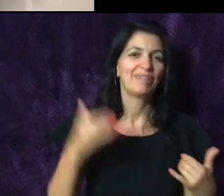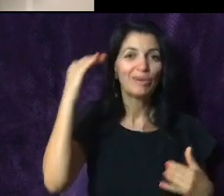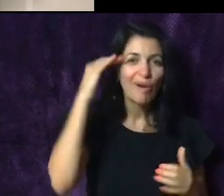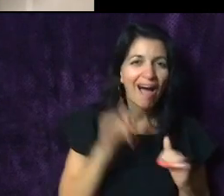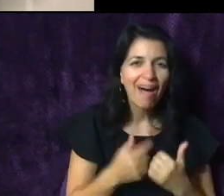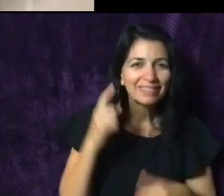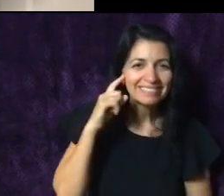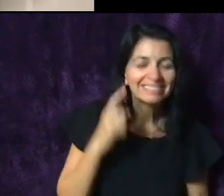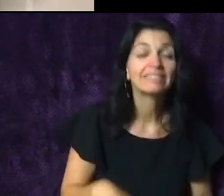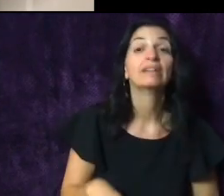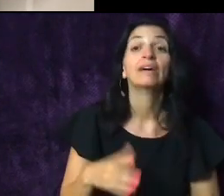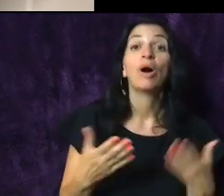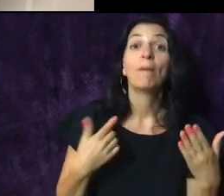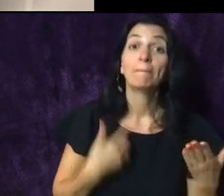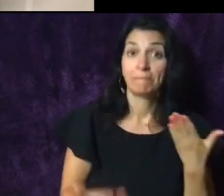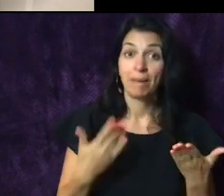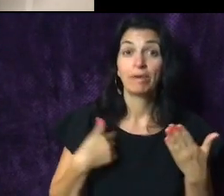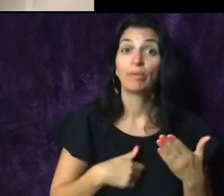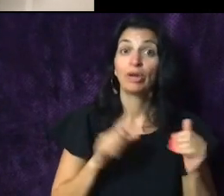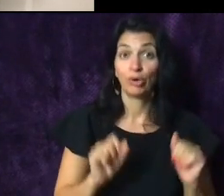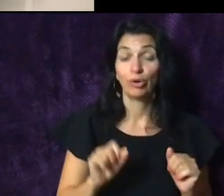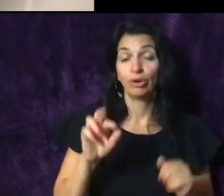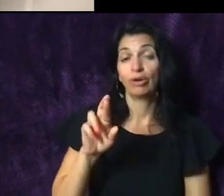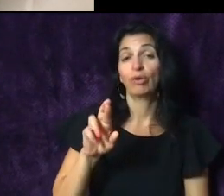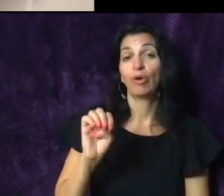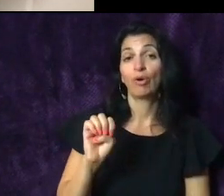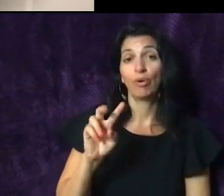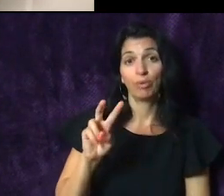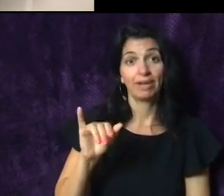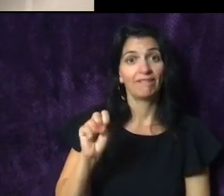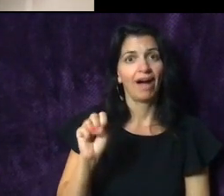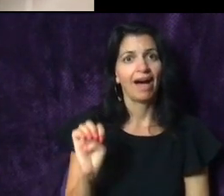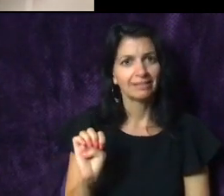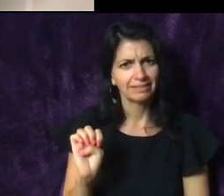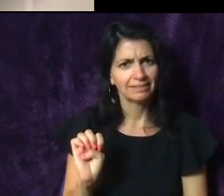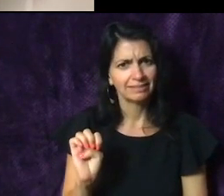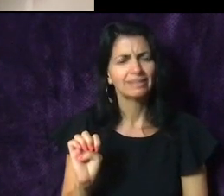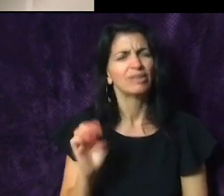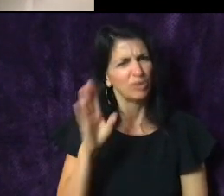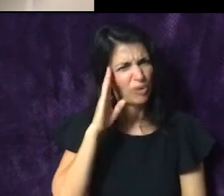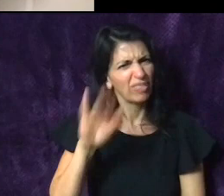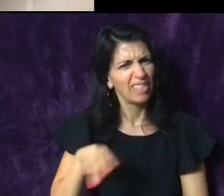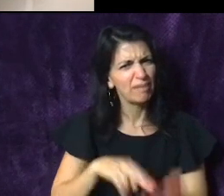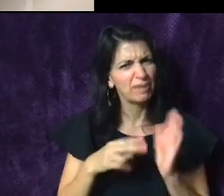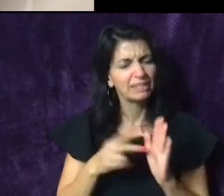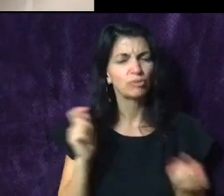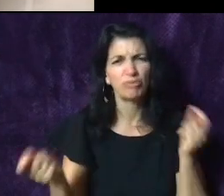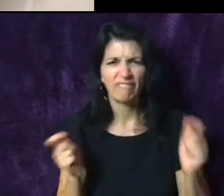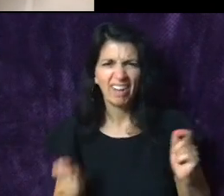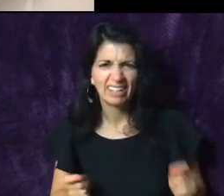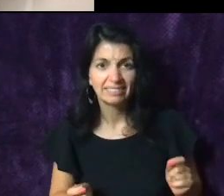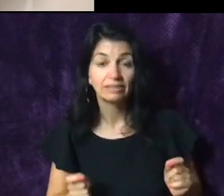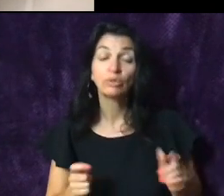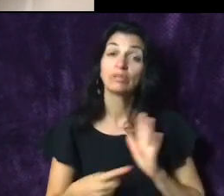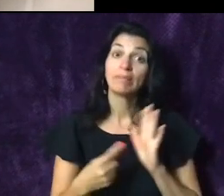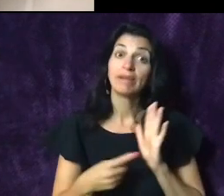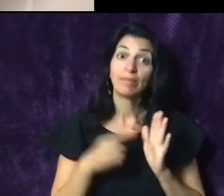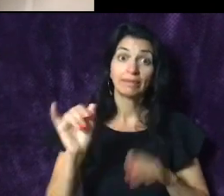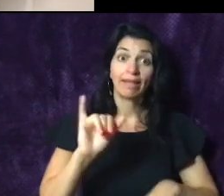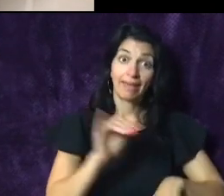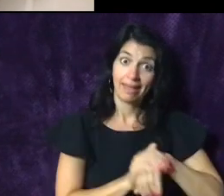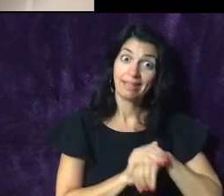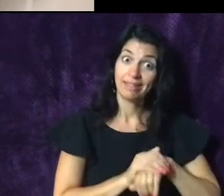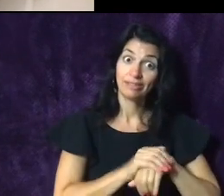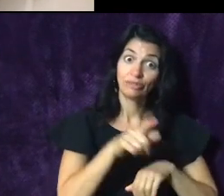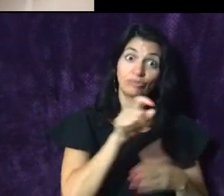know what revising means? Where we take an idea and we change it. Just like in English, if you were to write a paragraph, you may revise it to make